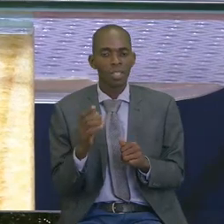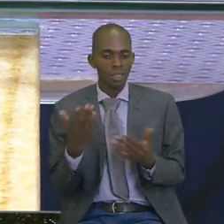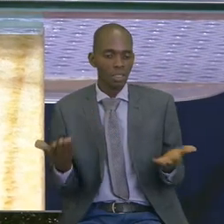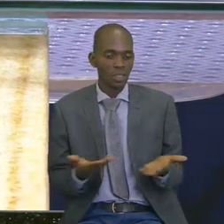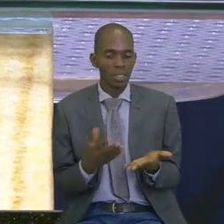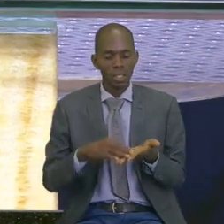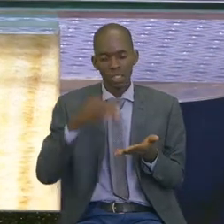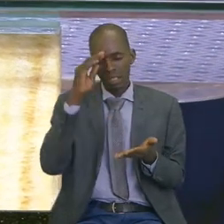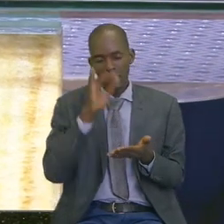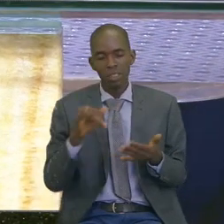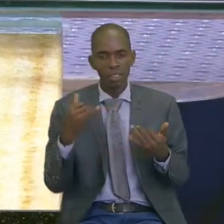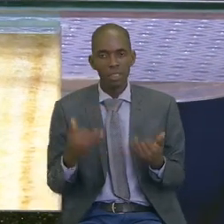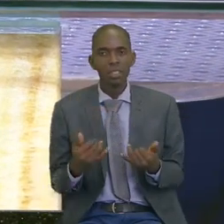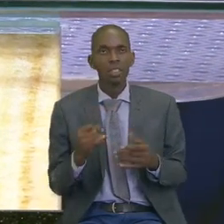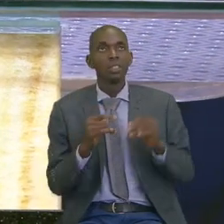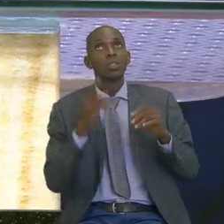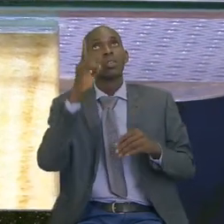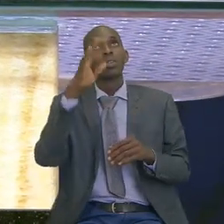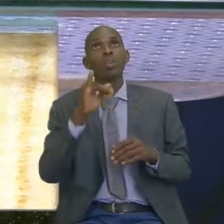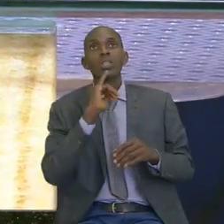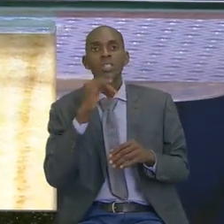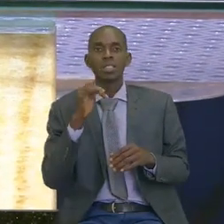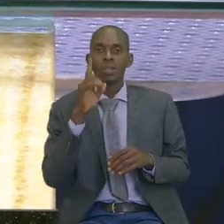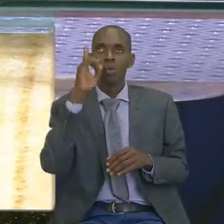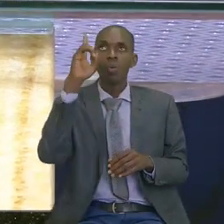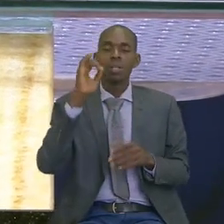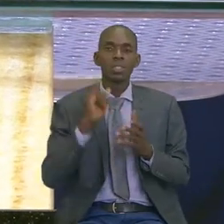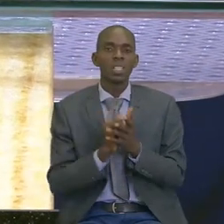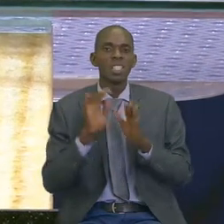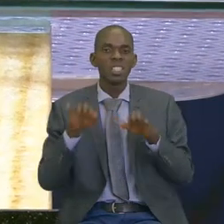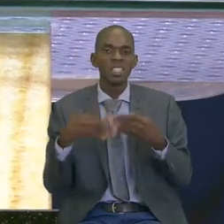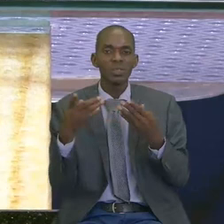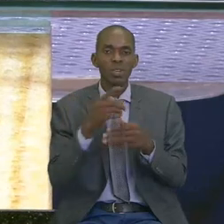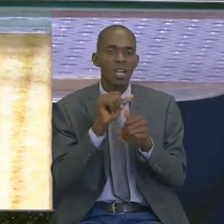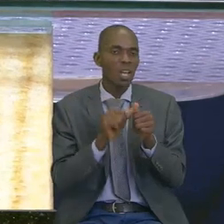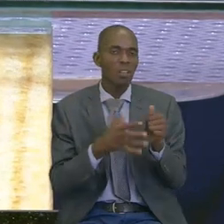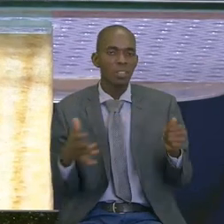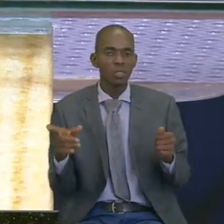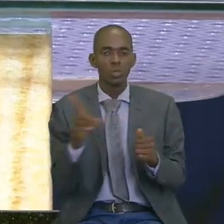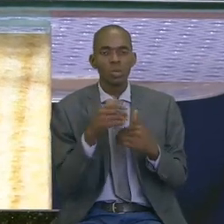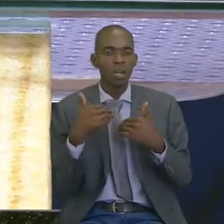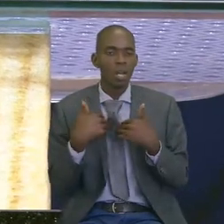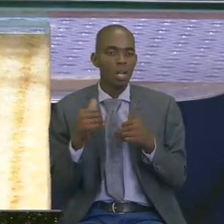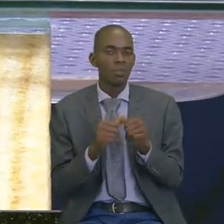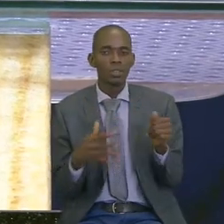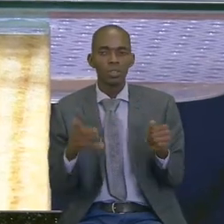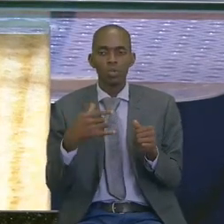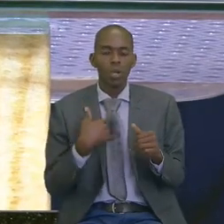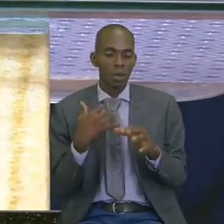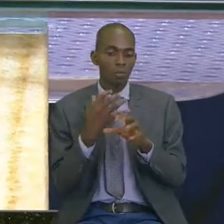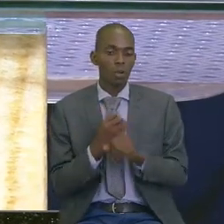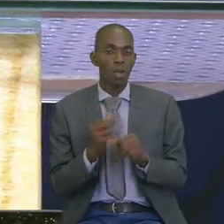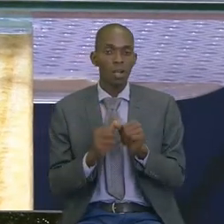study, God is the one that has given you everything you have, everything you possess, everything